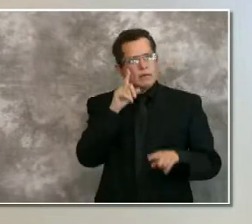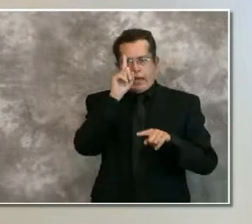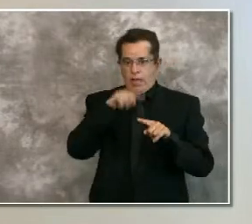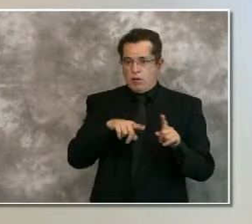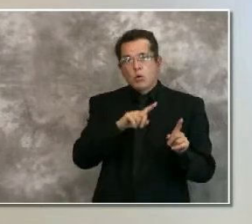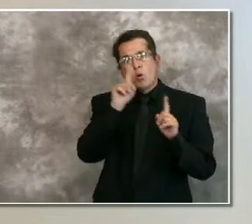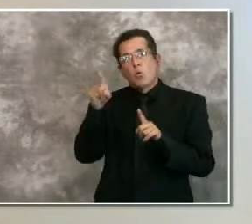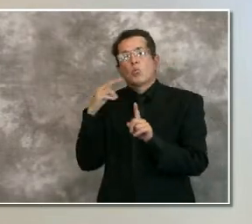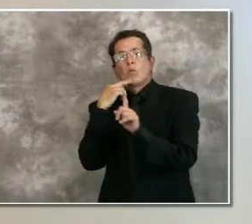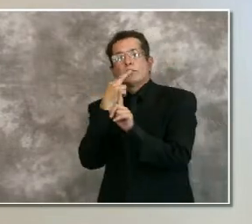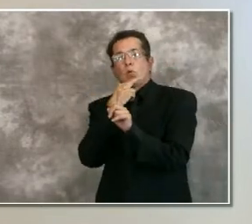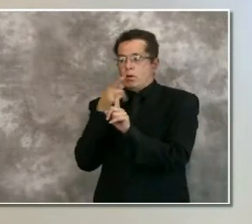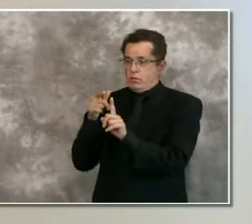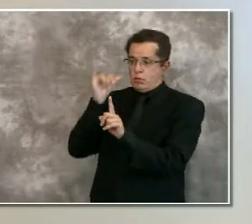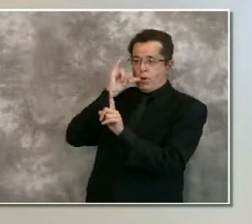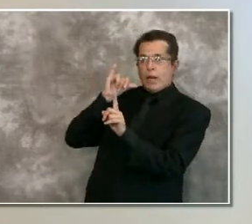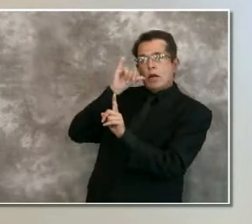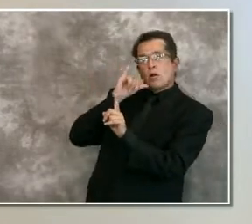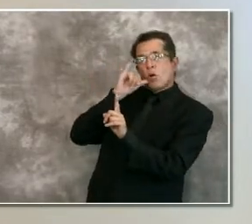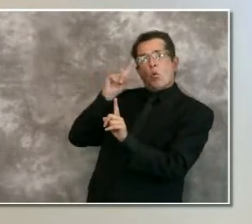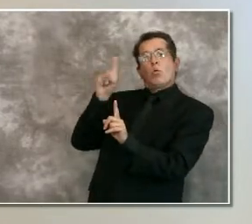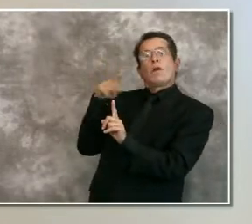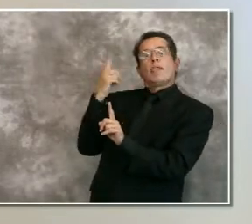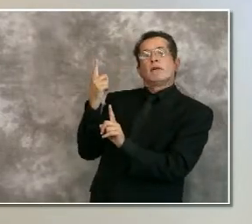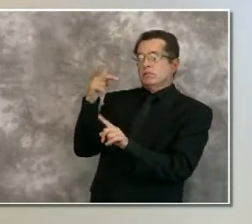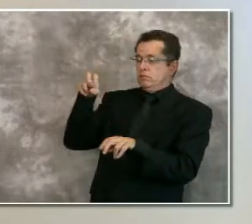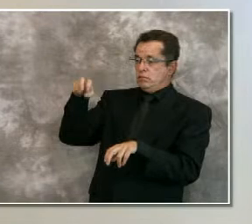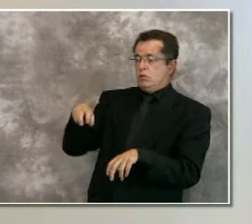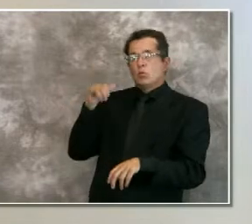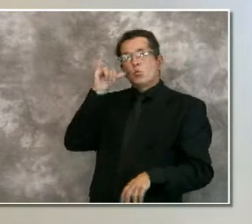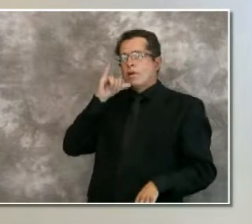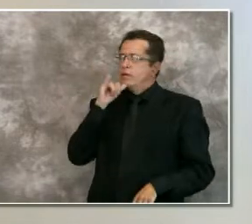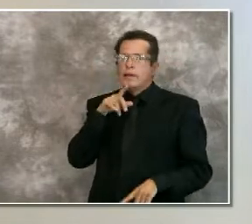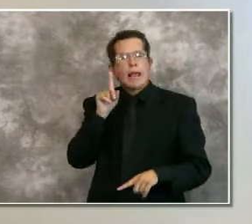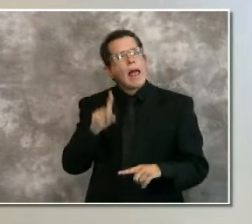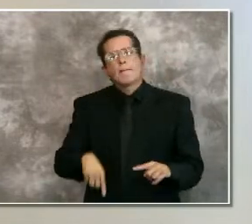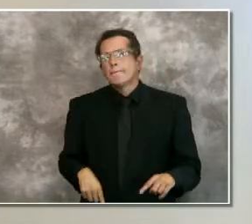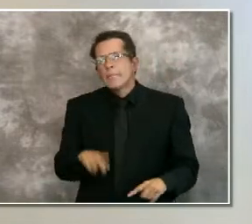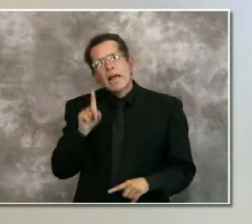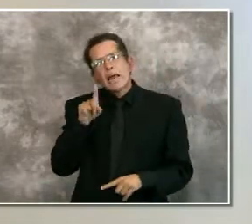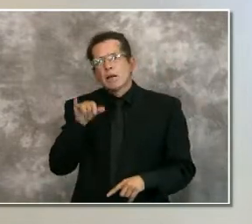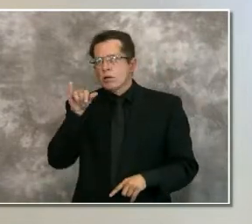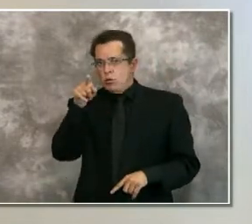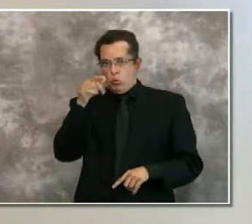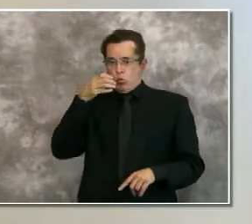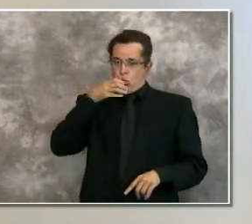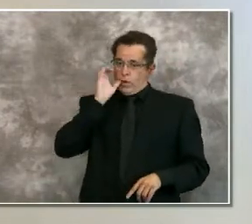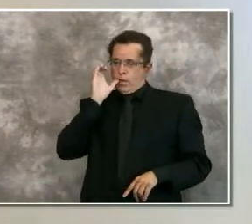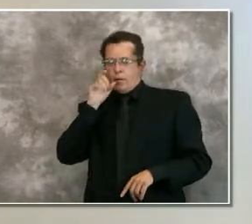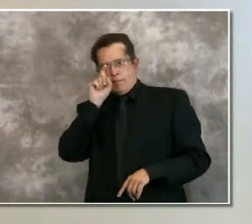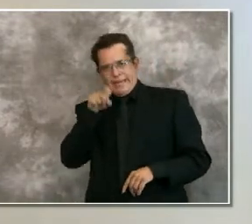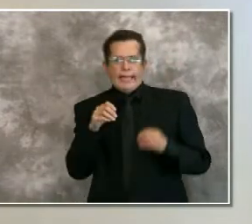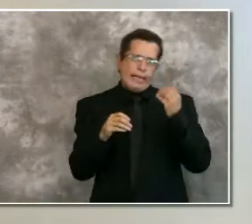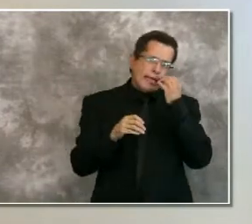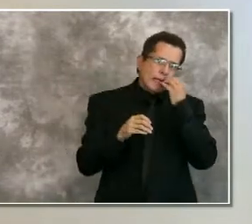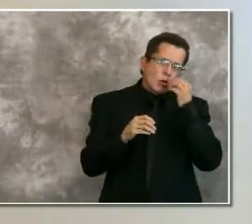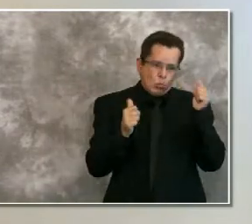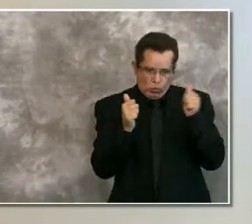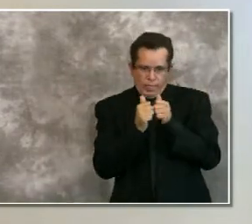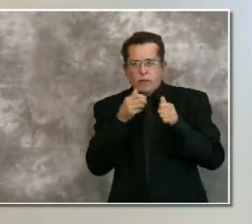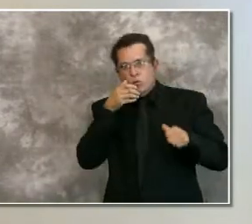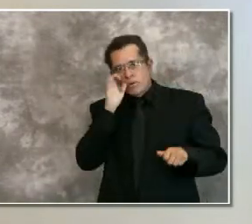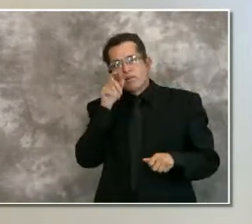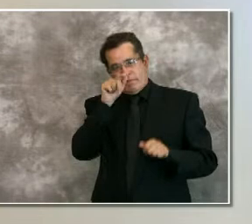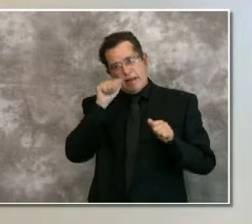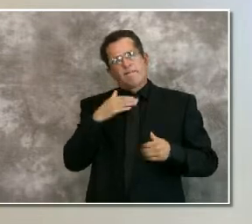a restaurant that serves beer, alcohol, or wine and just sit at a table and drink. Any drinks you consume must be a part of your meal. Enjoy